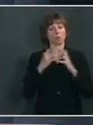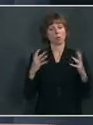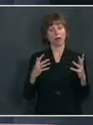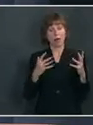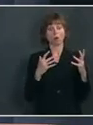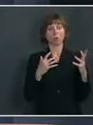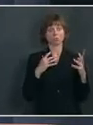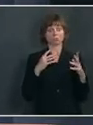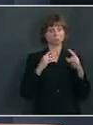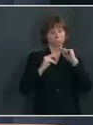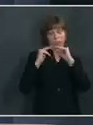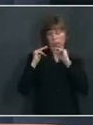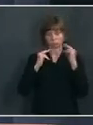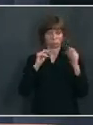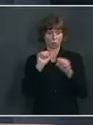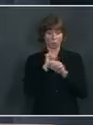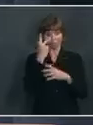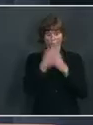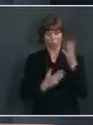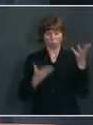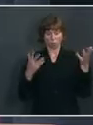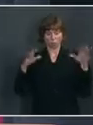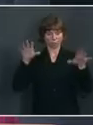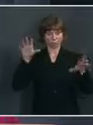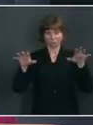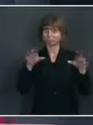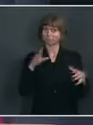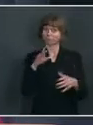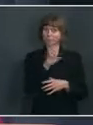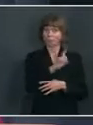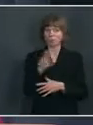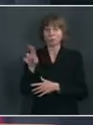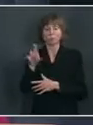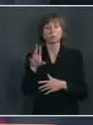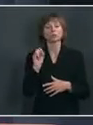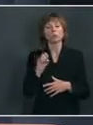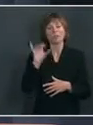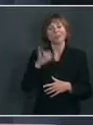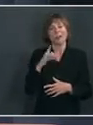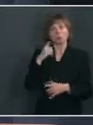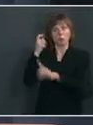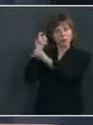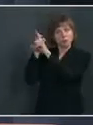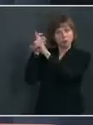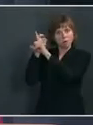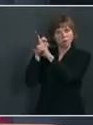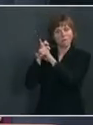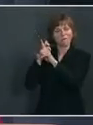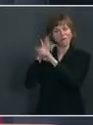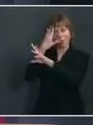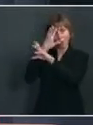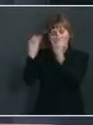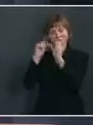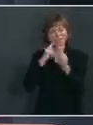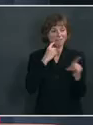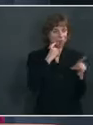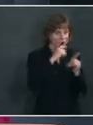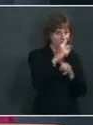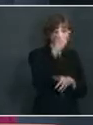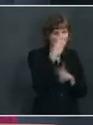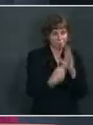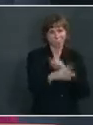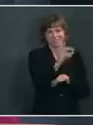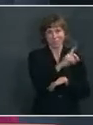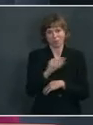both parties. And that's exactly why he has himself had a number of engagements and calls with members of Congress, Democrats and